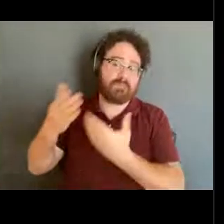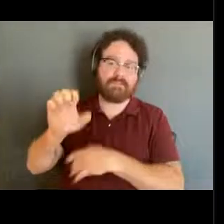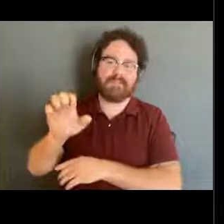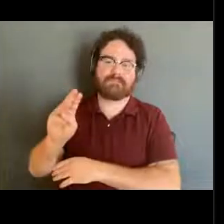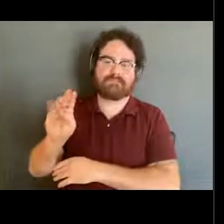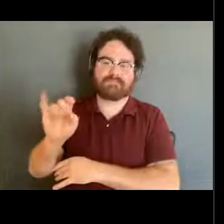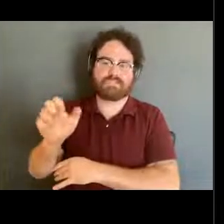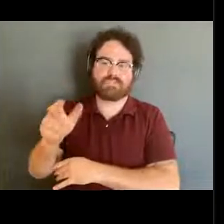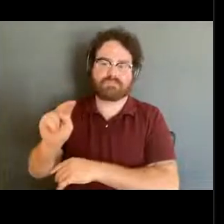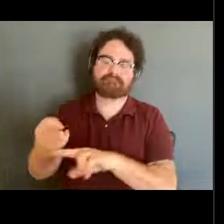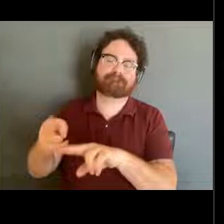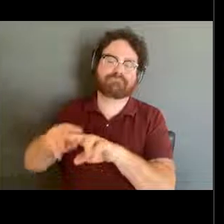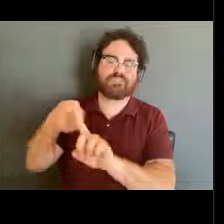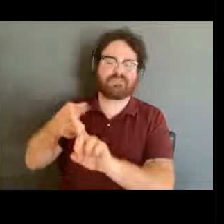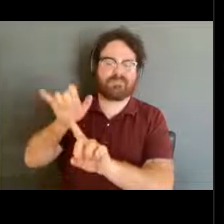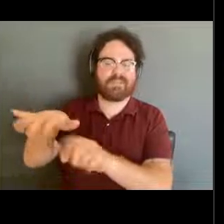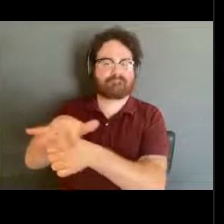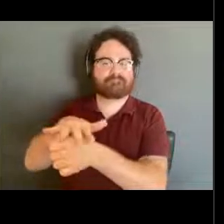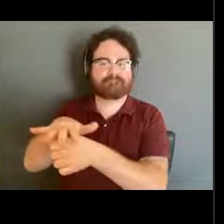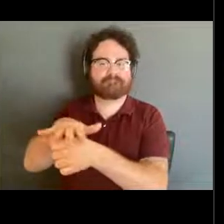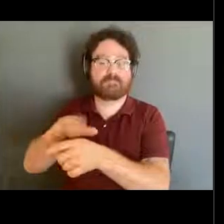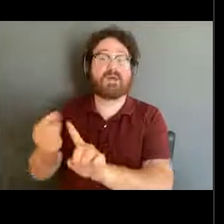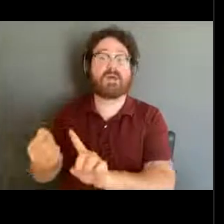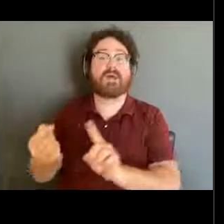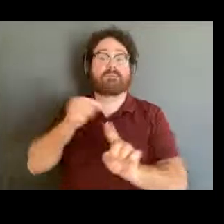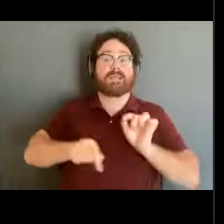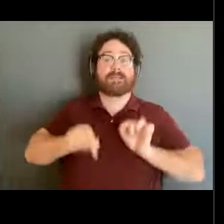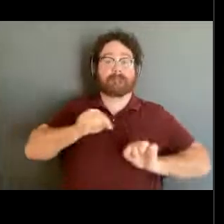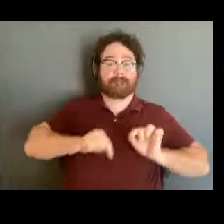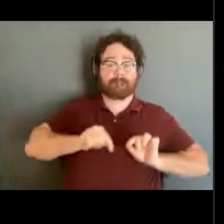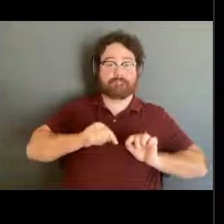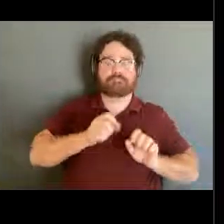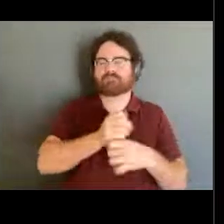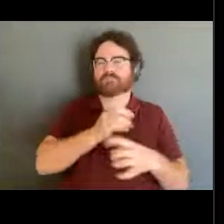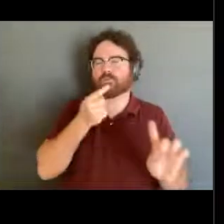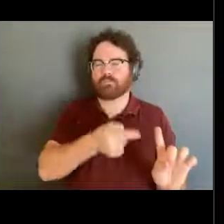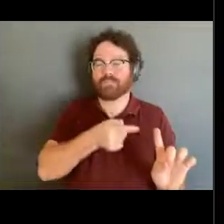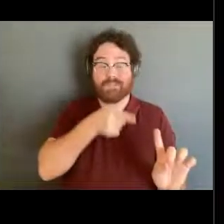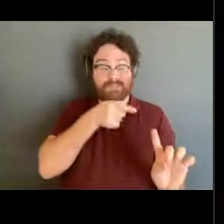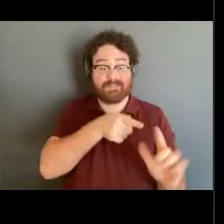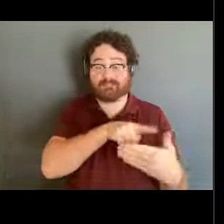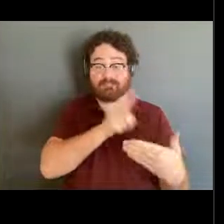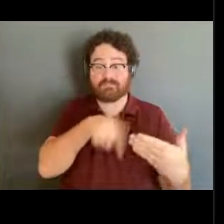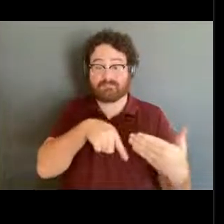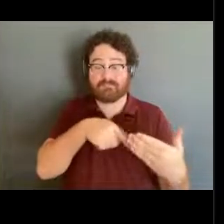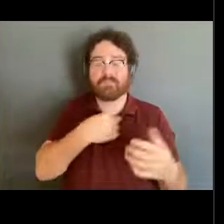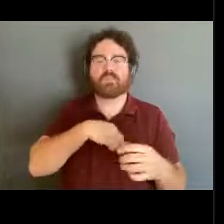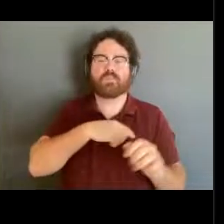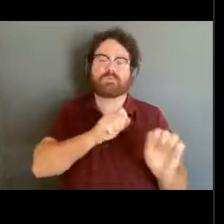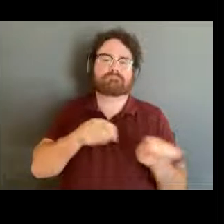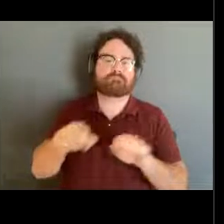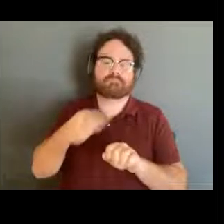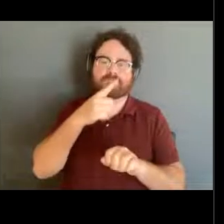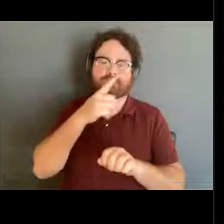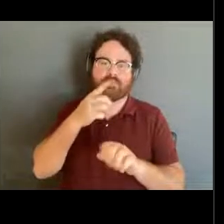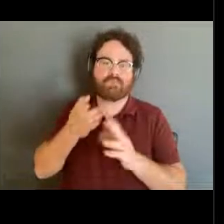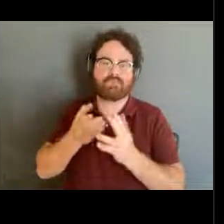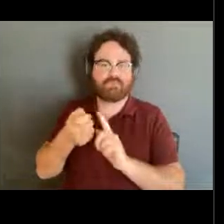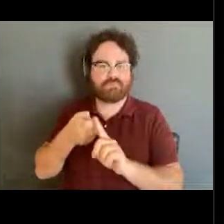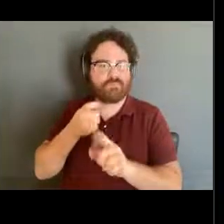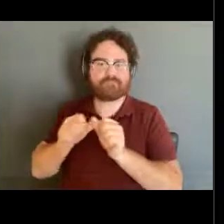And just to step back just briefly and make the point that this outcome was made possible through continuous efforts to improve our